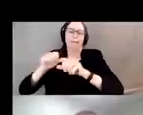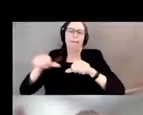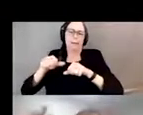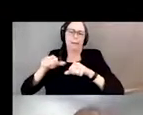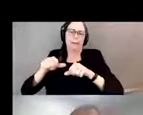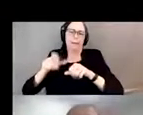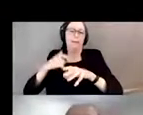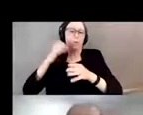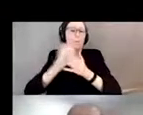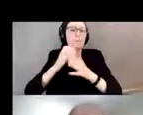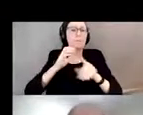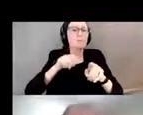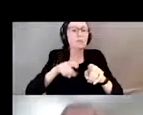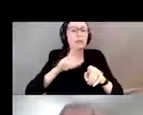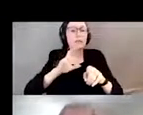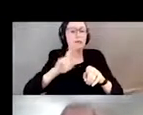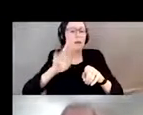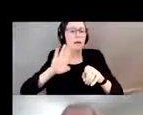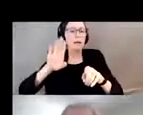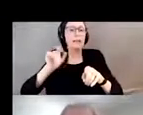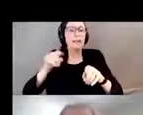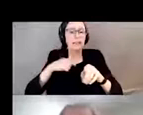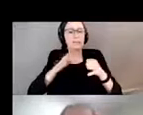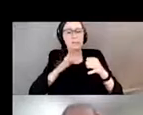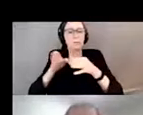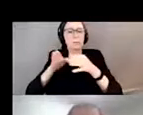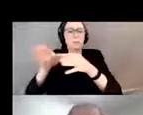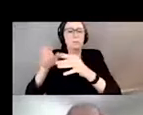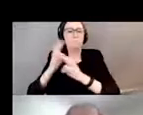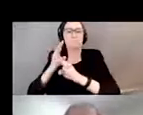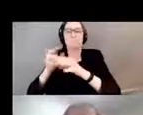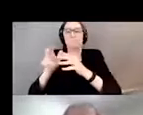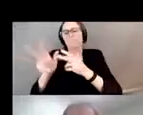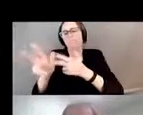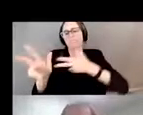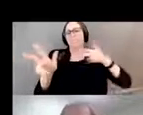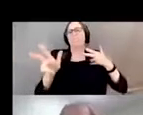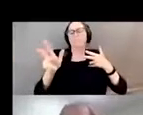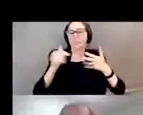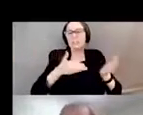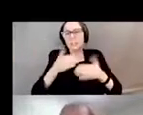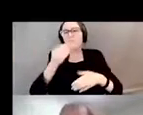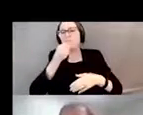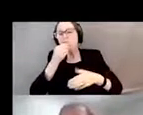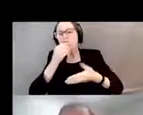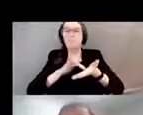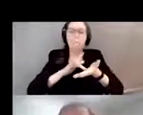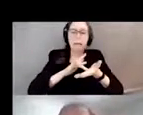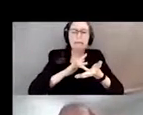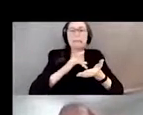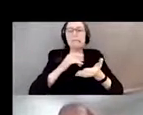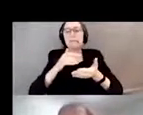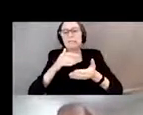upper right-hand corner, this is one of the UN columns that would be bringing in supplies of food, medicine,